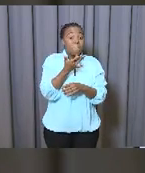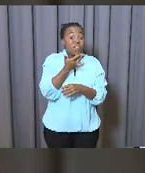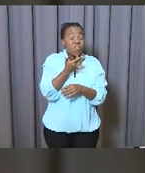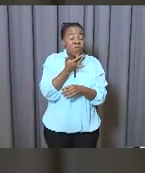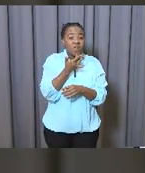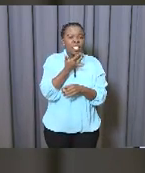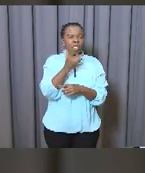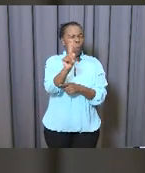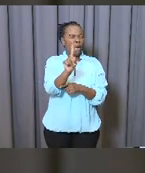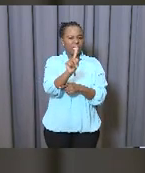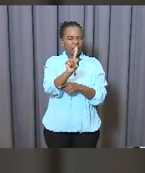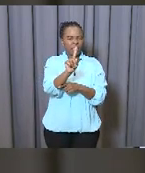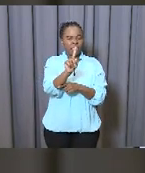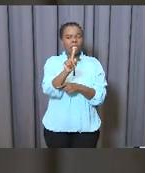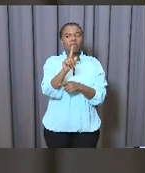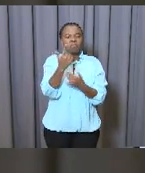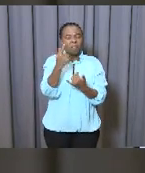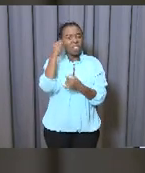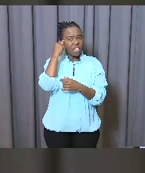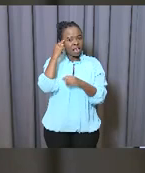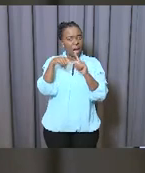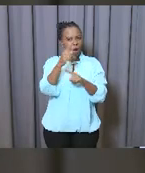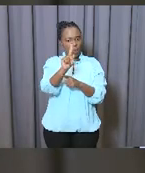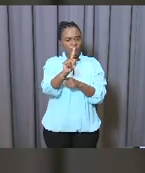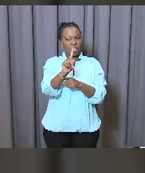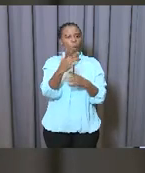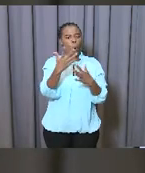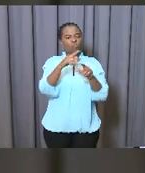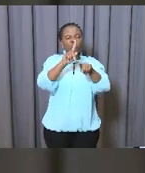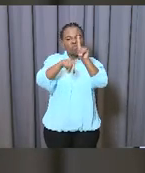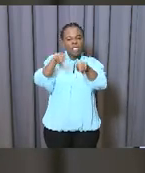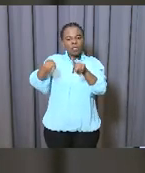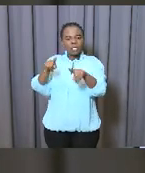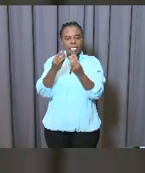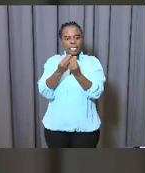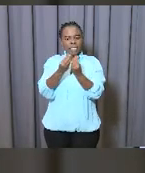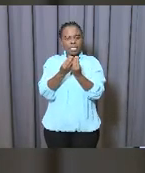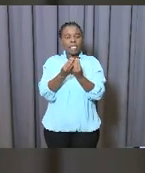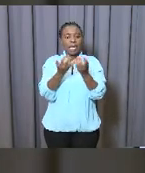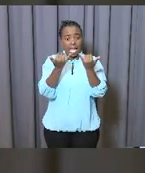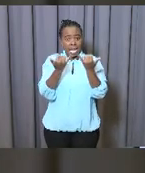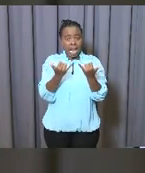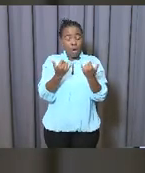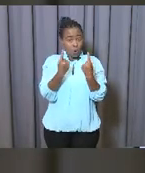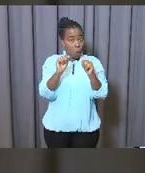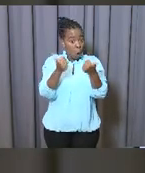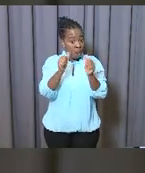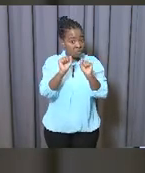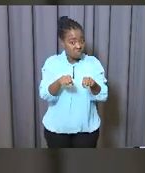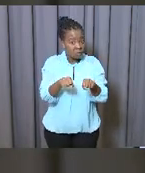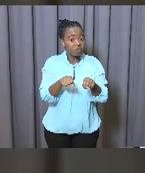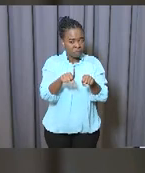premier, taking into consideration all dynamics, the fact that you are currently doing well, would